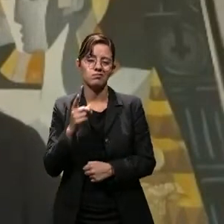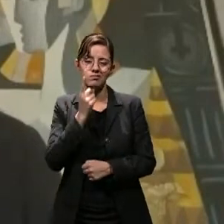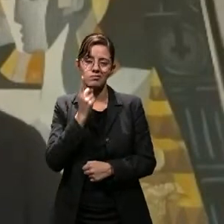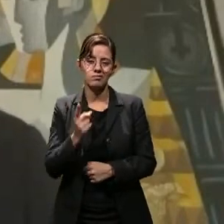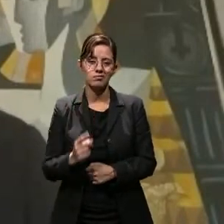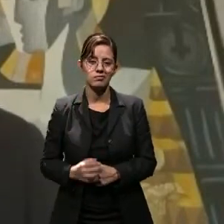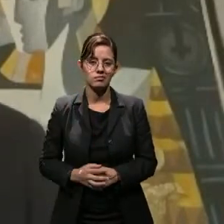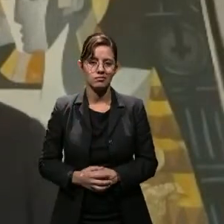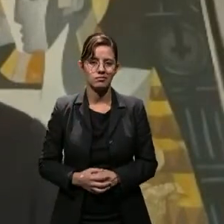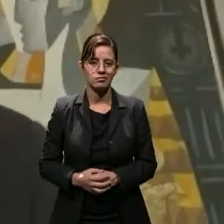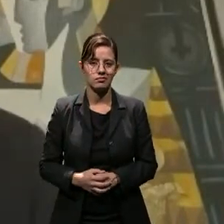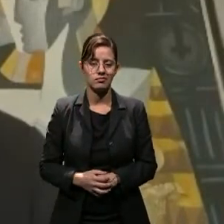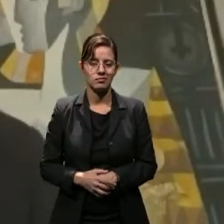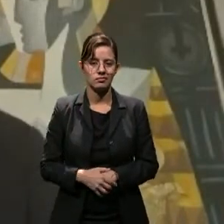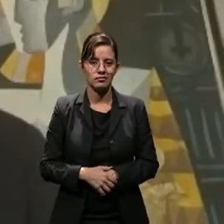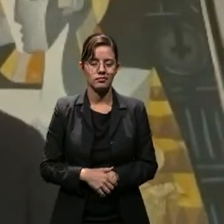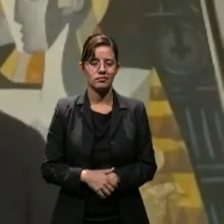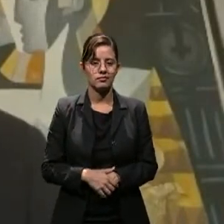lose.